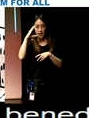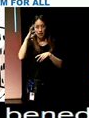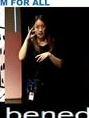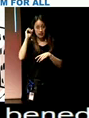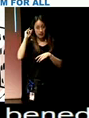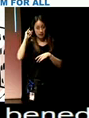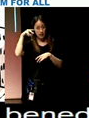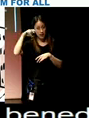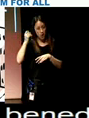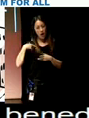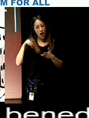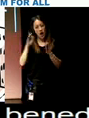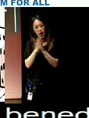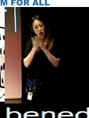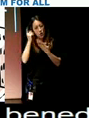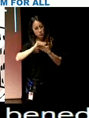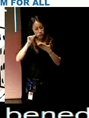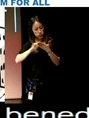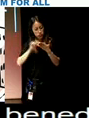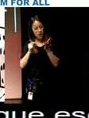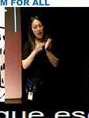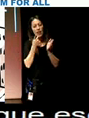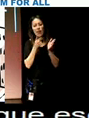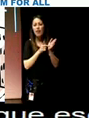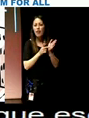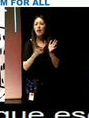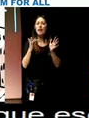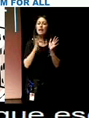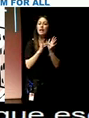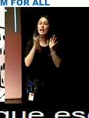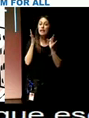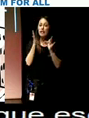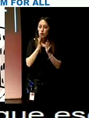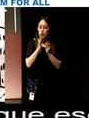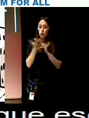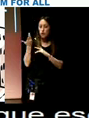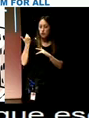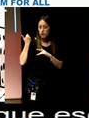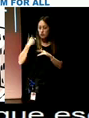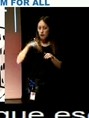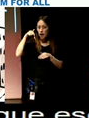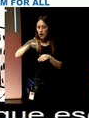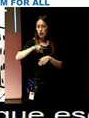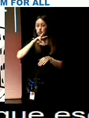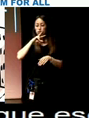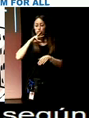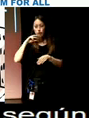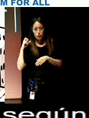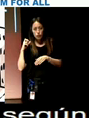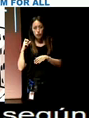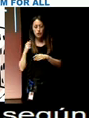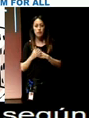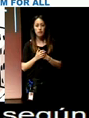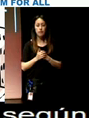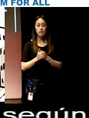gospel. We have four of them. The five gospels describe the life of Jesus.